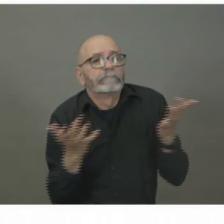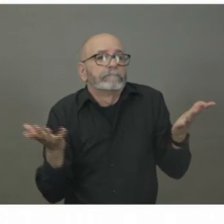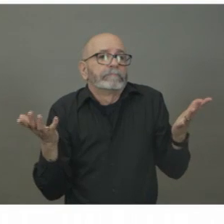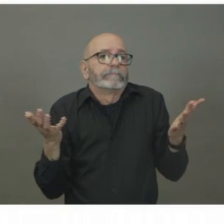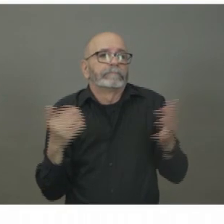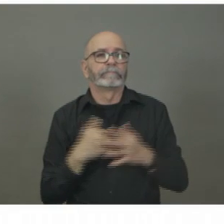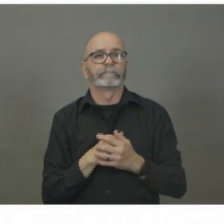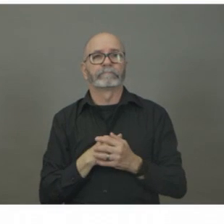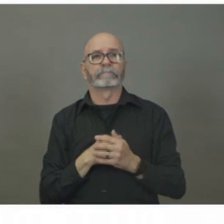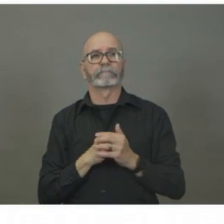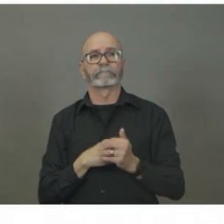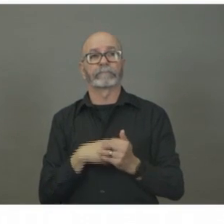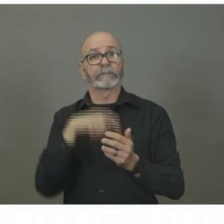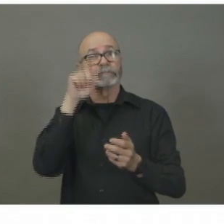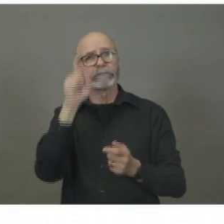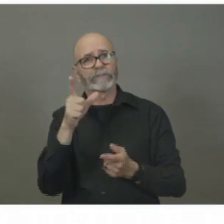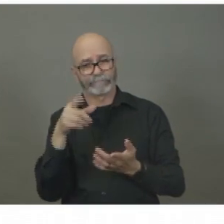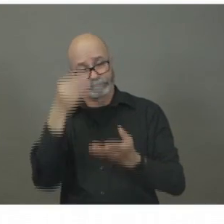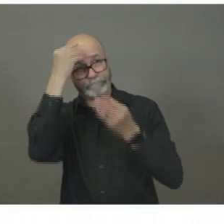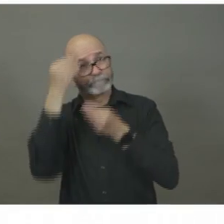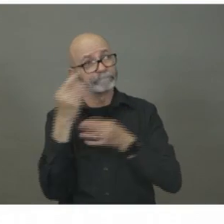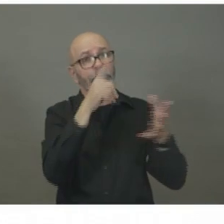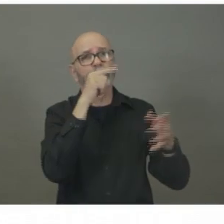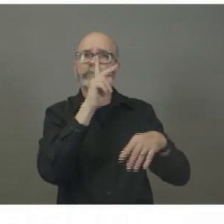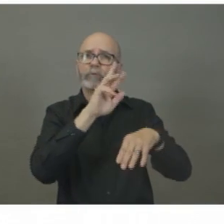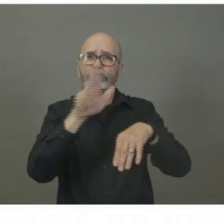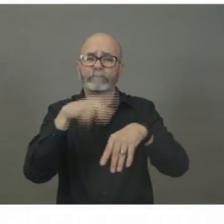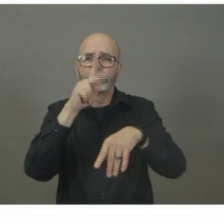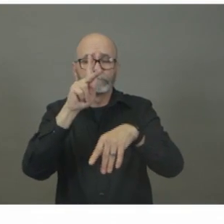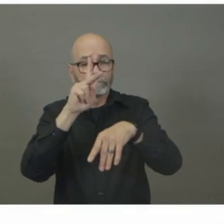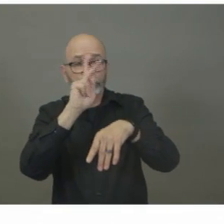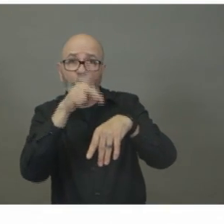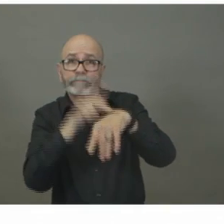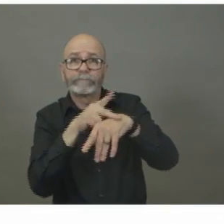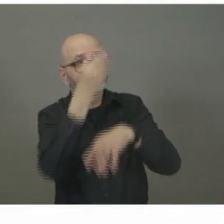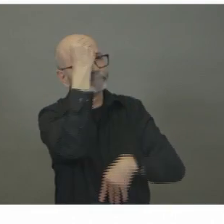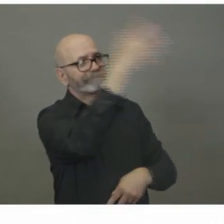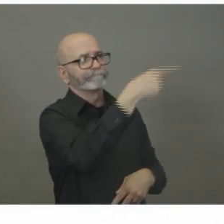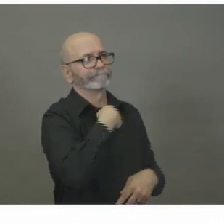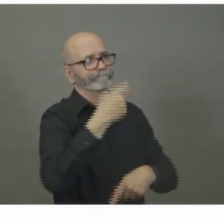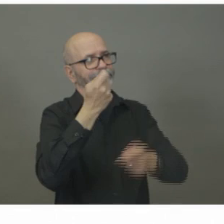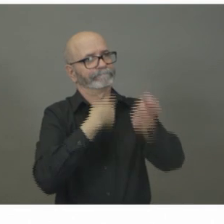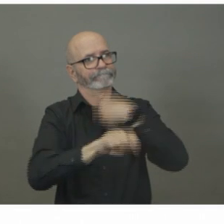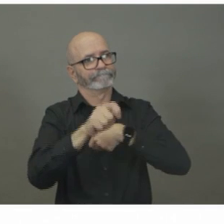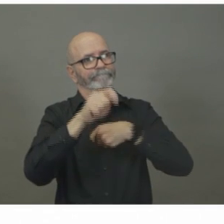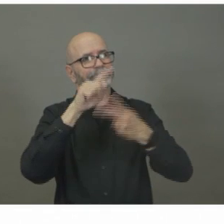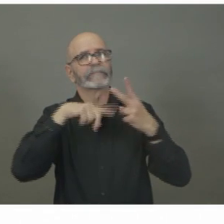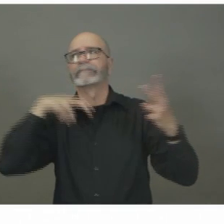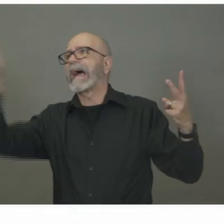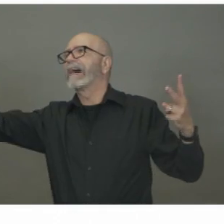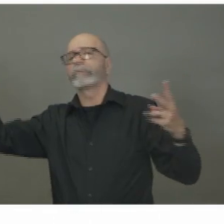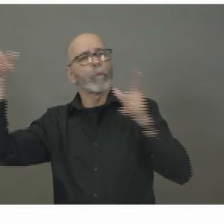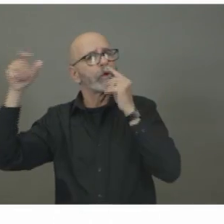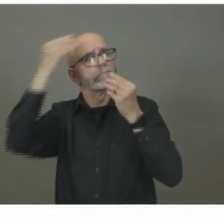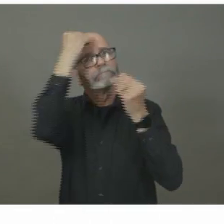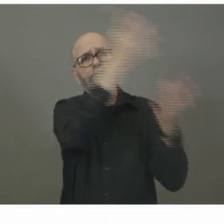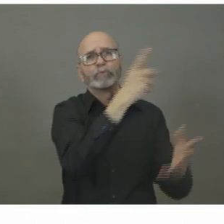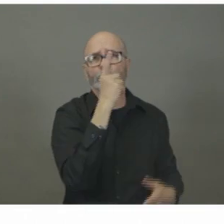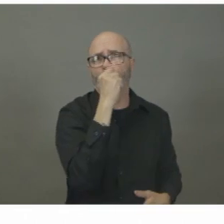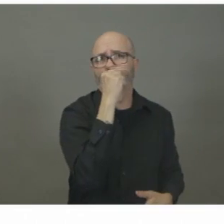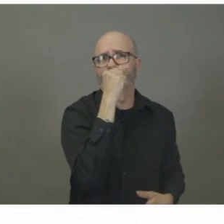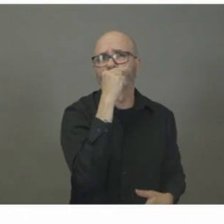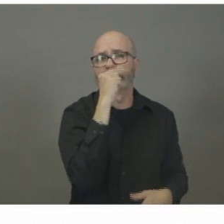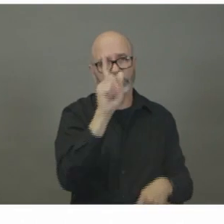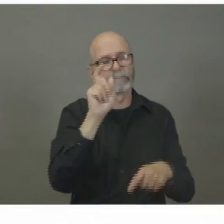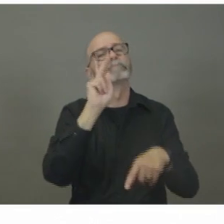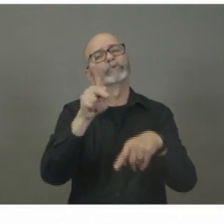department if they travel outside? What happens that way? So that would have happened is the typical line of command would be through the school administration, which would be the principal, vice principals, which would work through the central offices